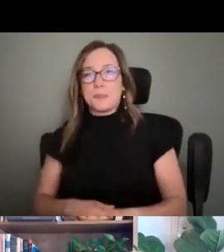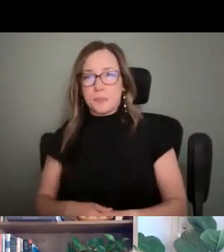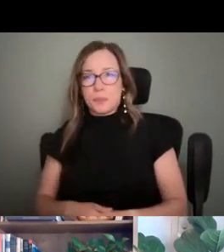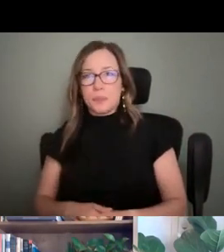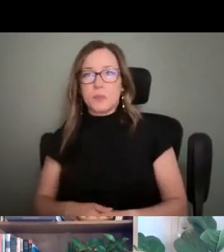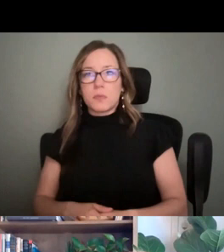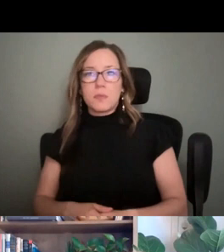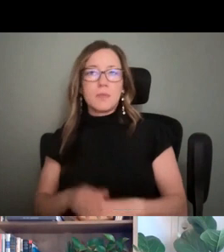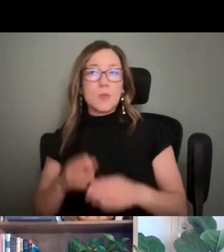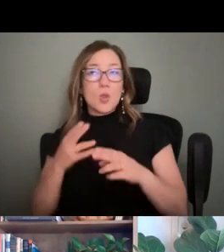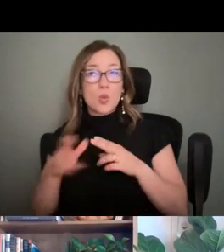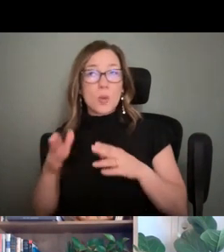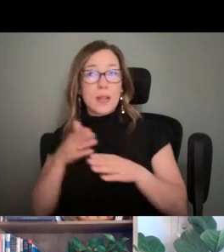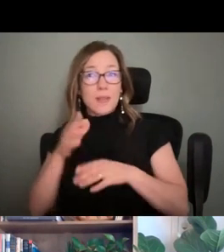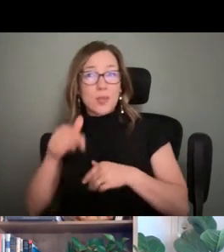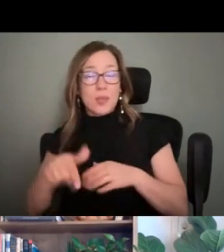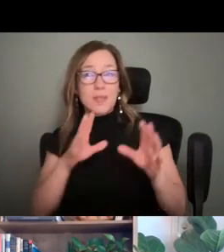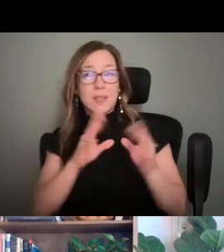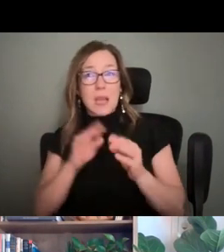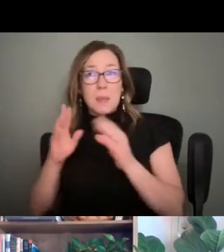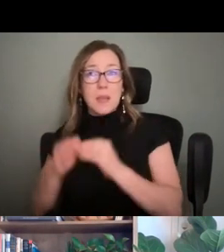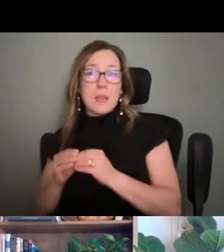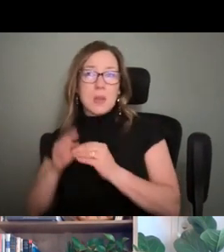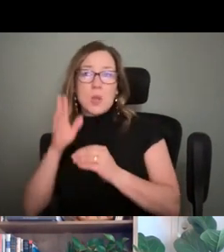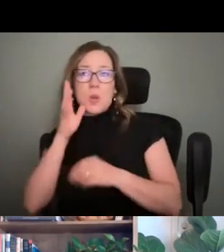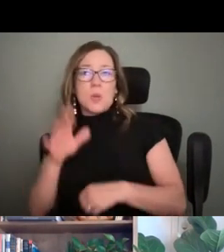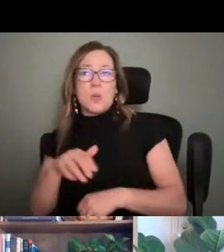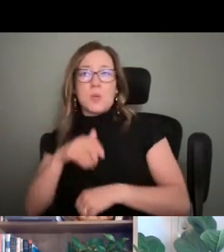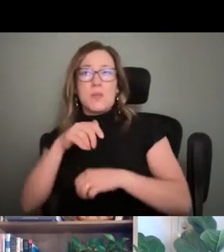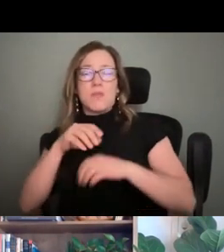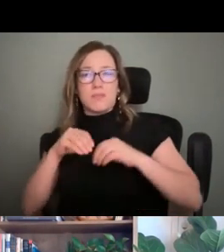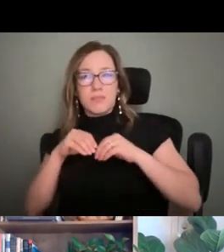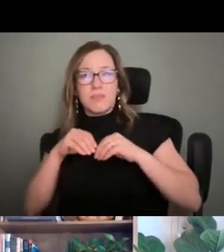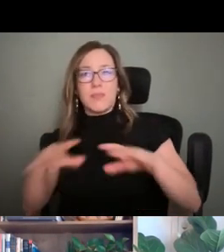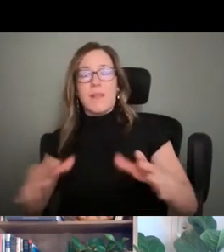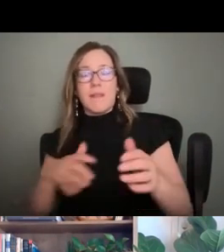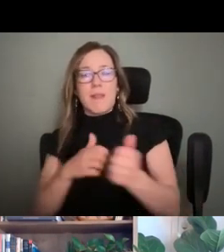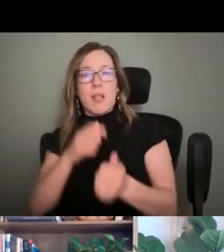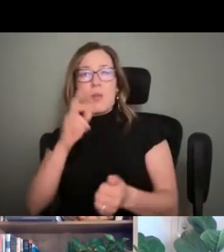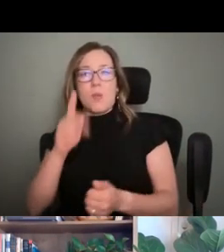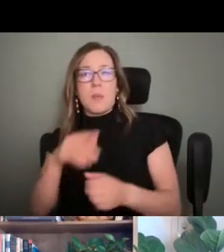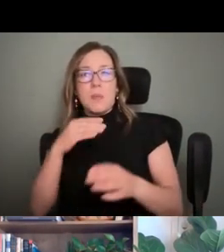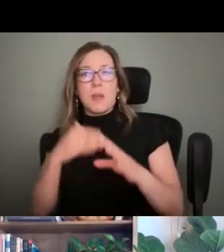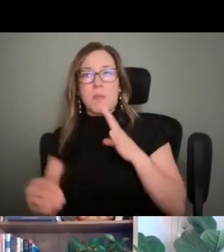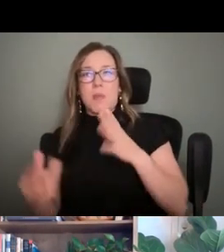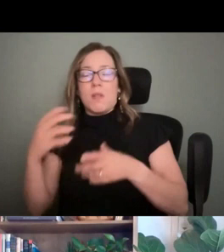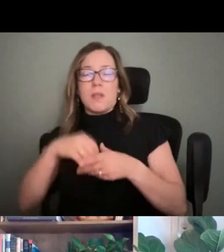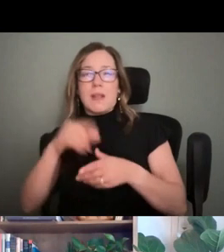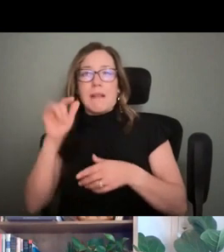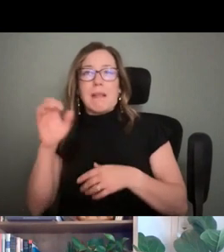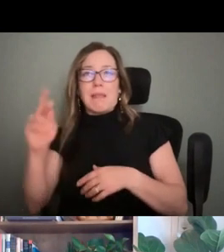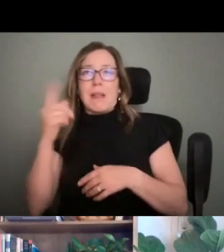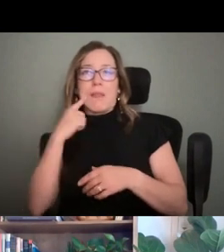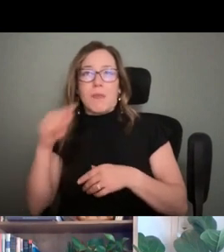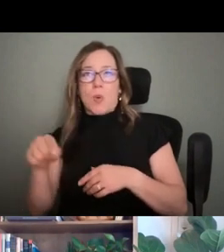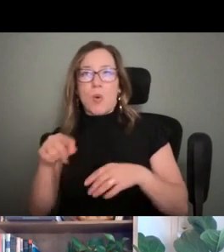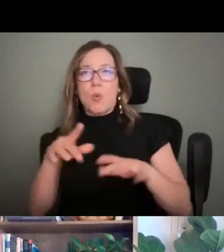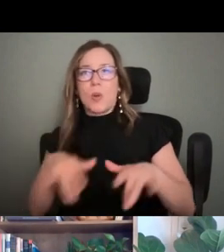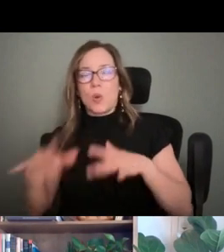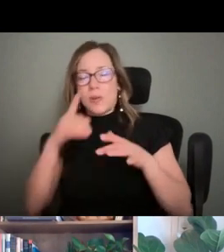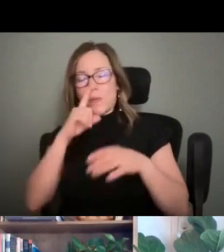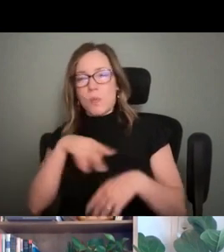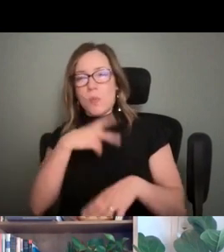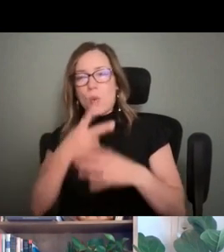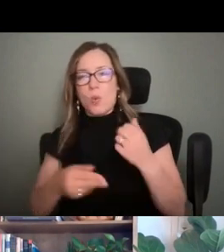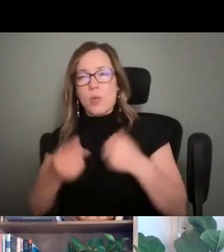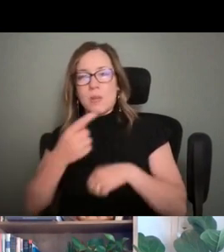this summit, in the next few days, we'll be sending a follow-up email that will contain links to the recordings for both days. That email